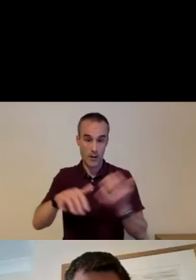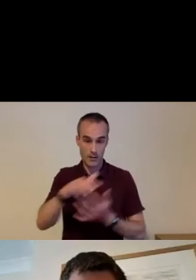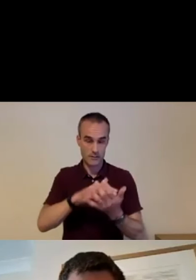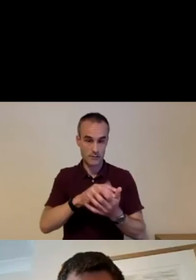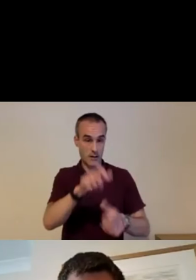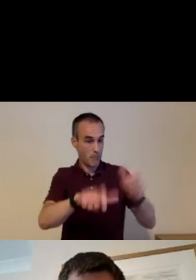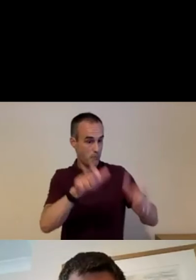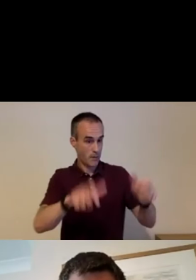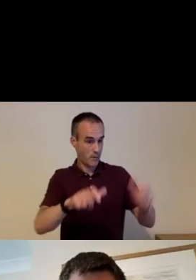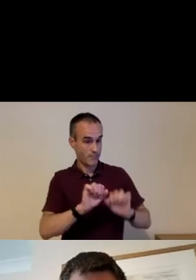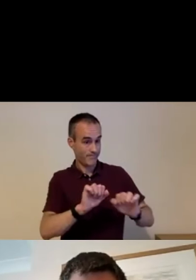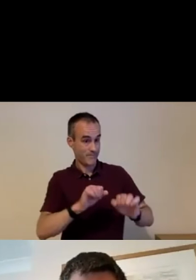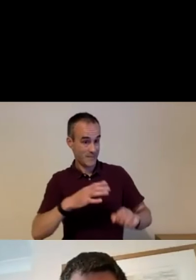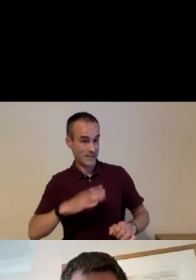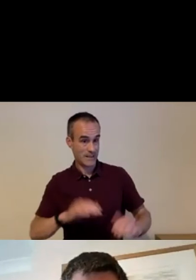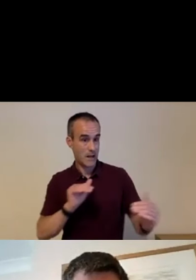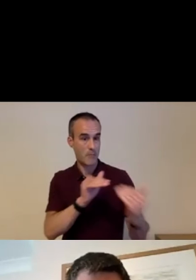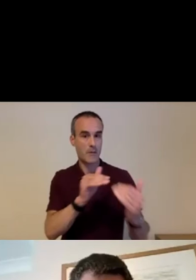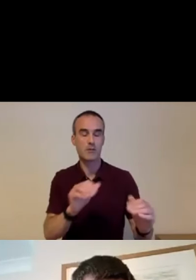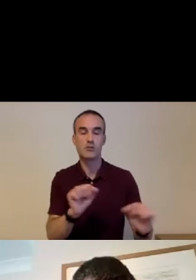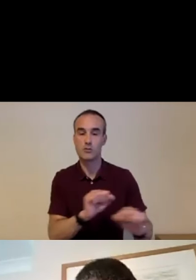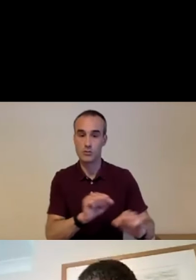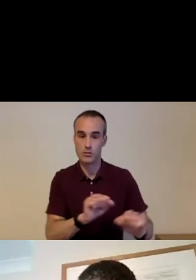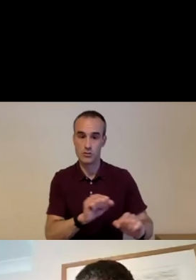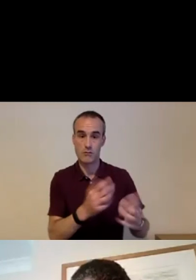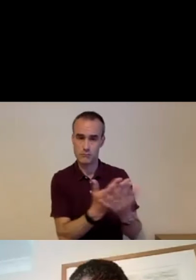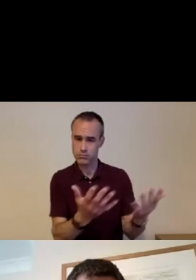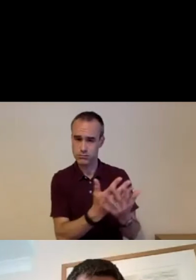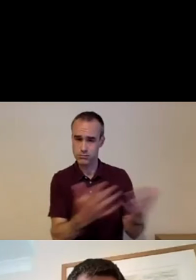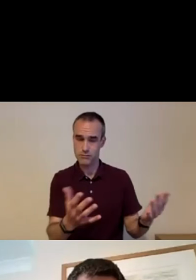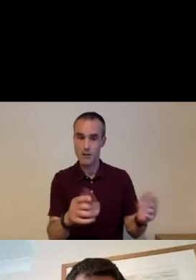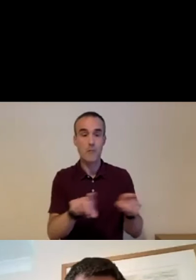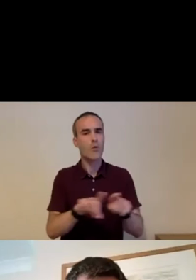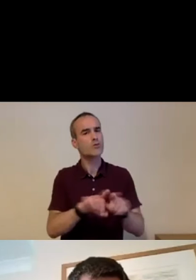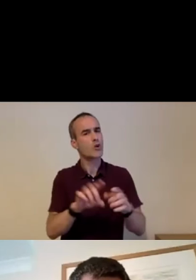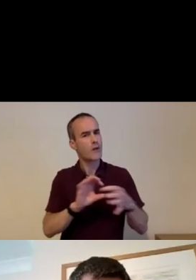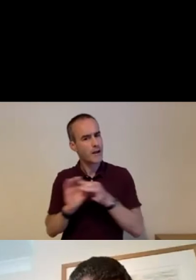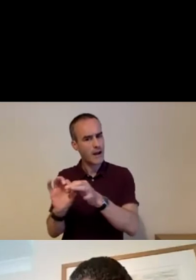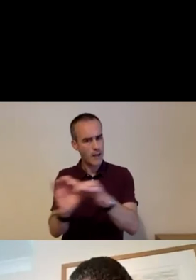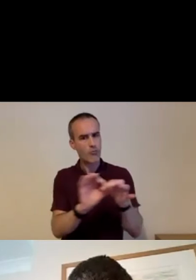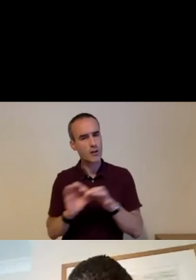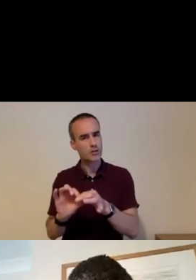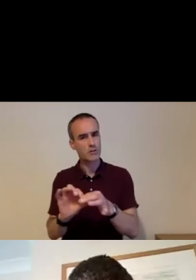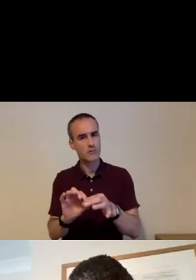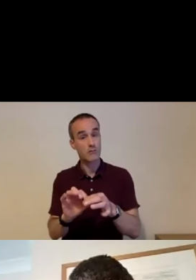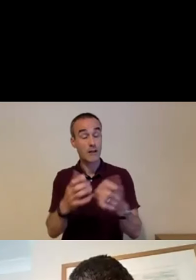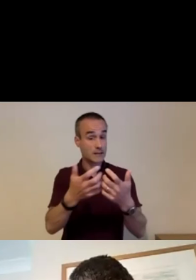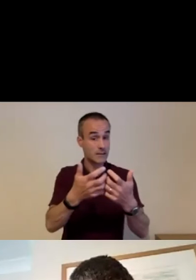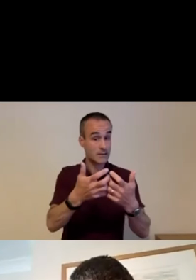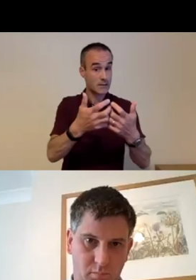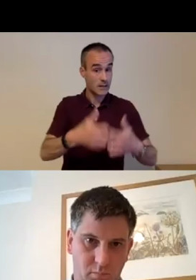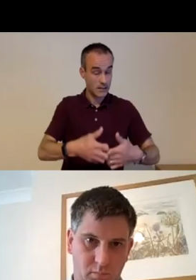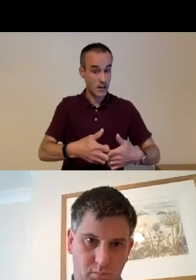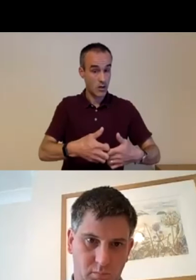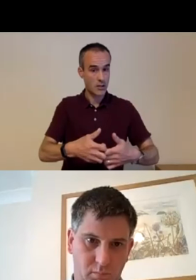high. There's strong evidence of the emergence of collaboration, and that's both technology and therapeutics. There's much to